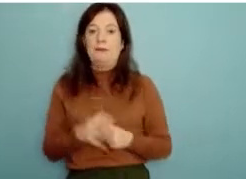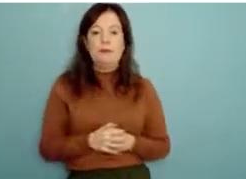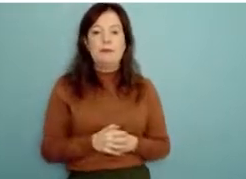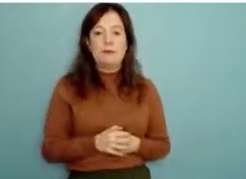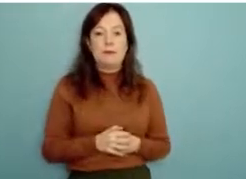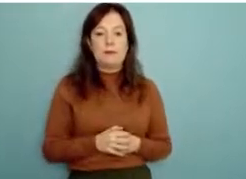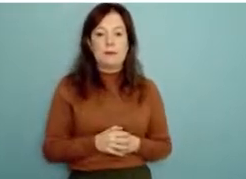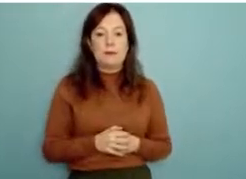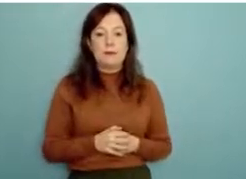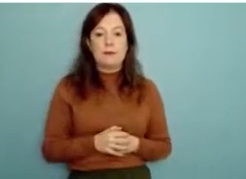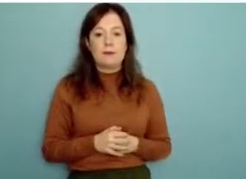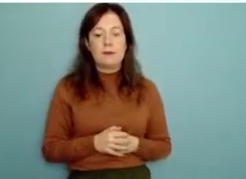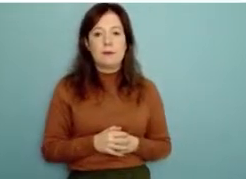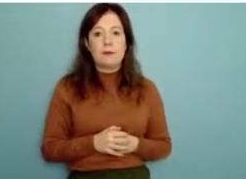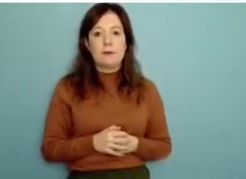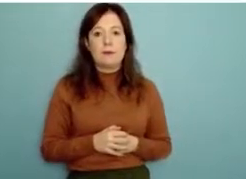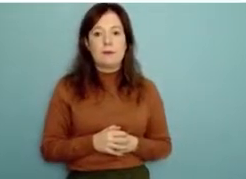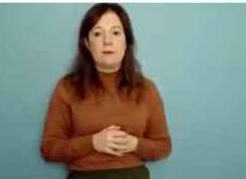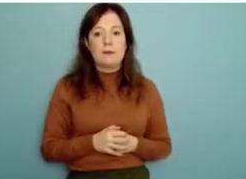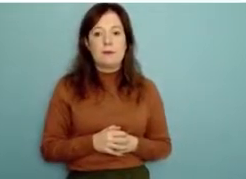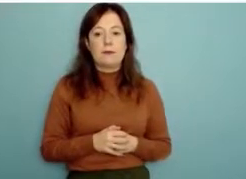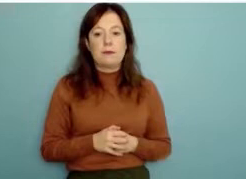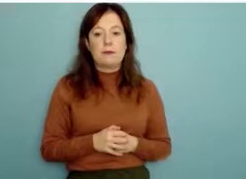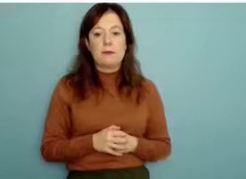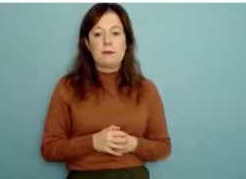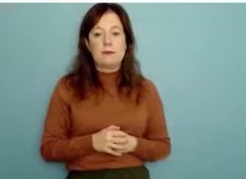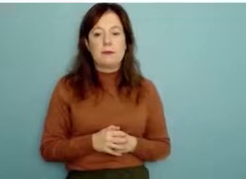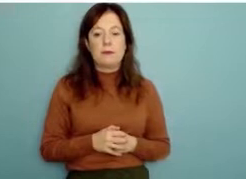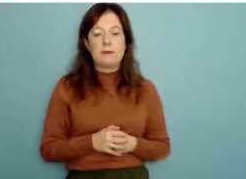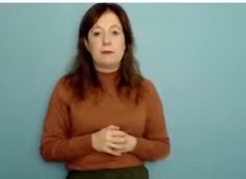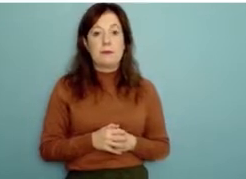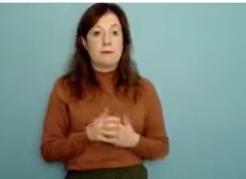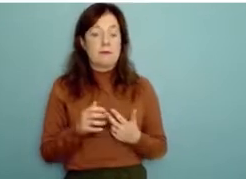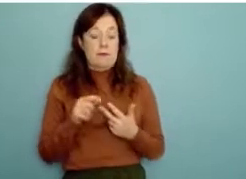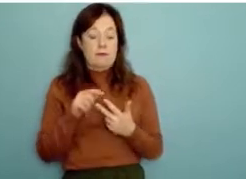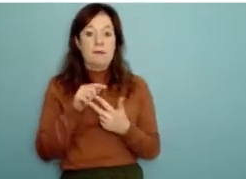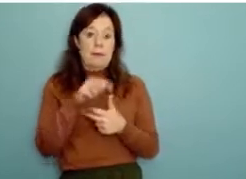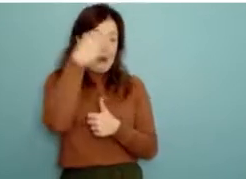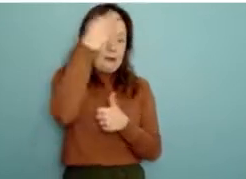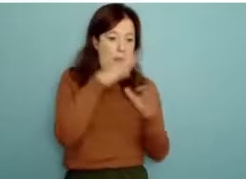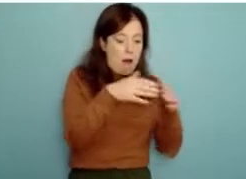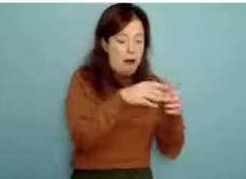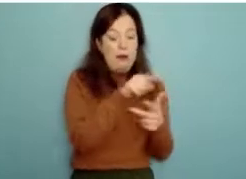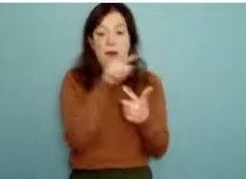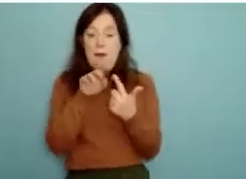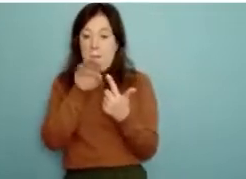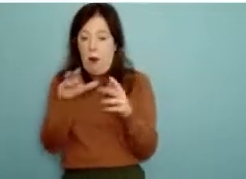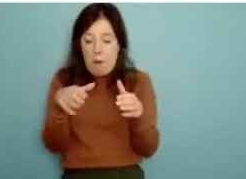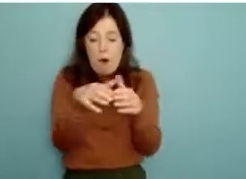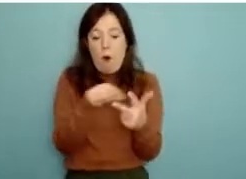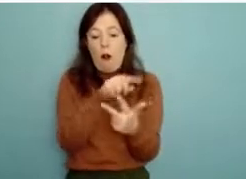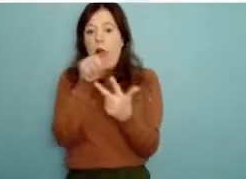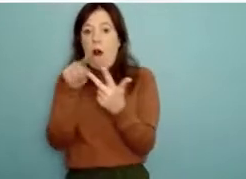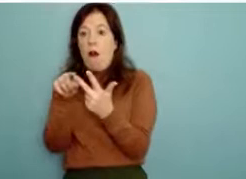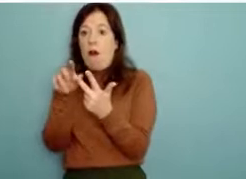Within that, with each kind of different client group, so those with psychosis, those with bipolar, and those with a diagnosis